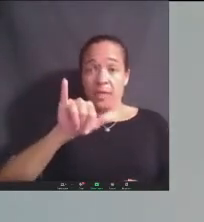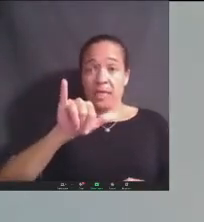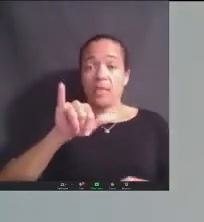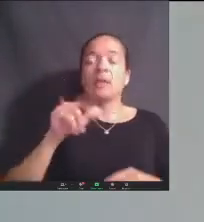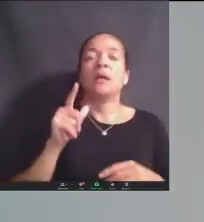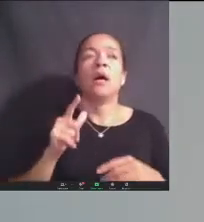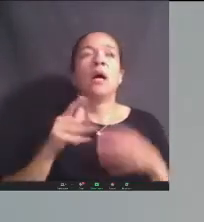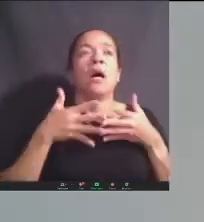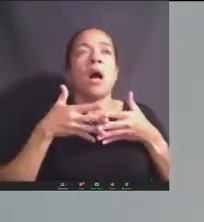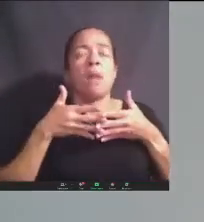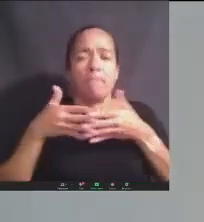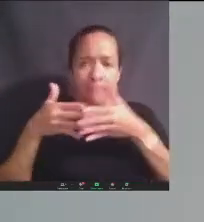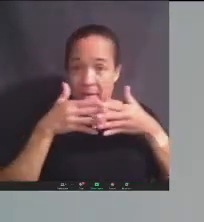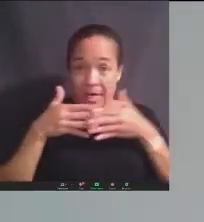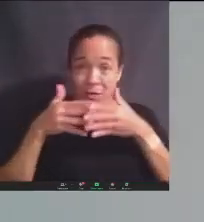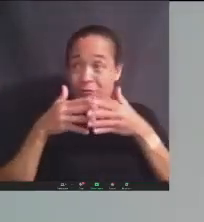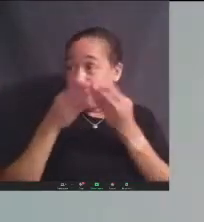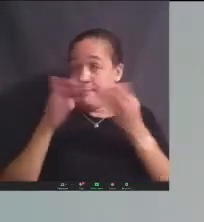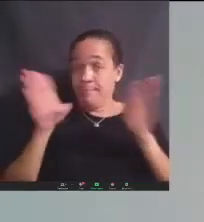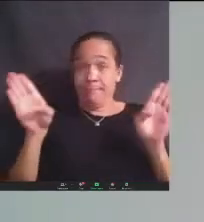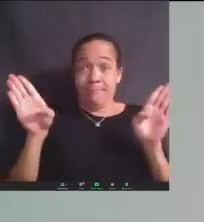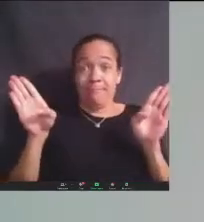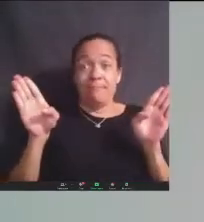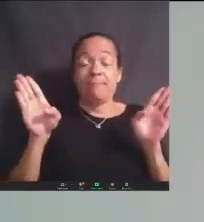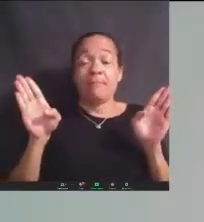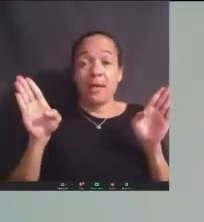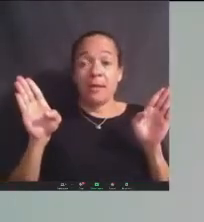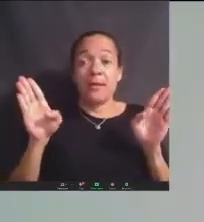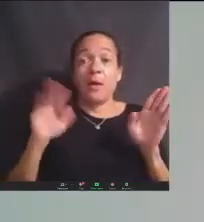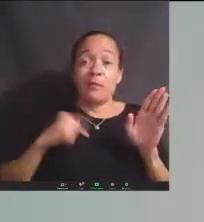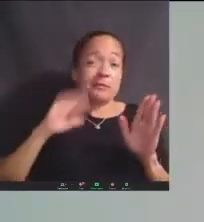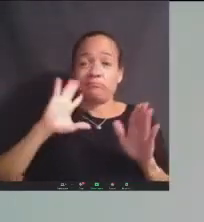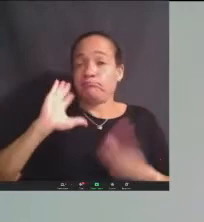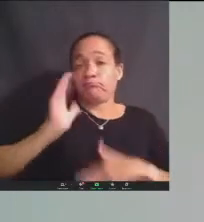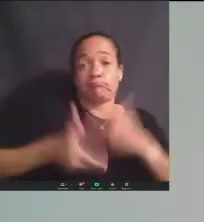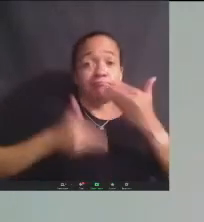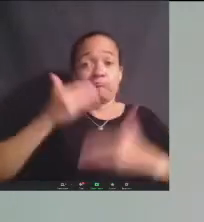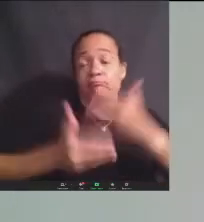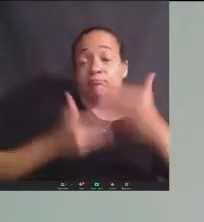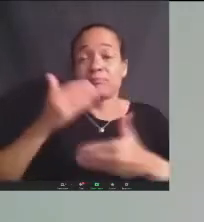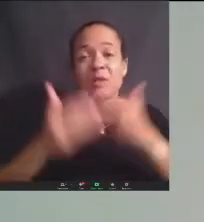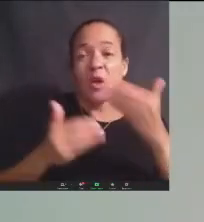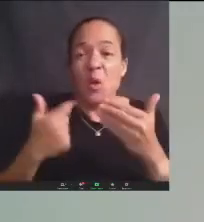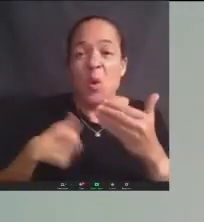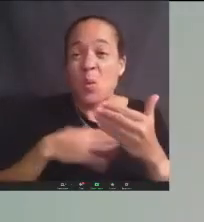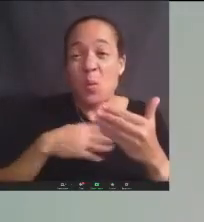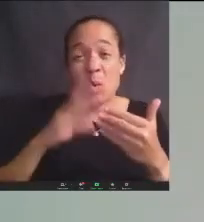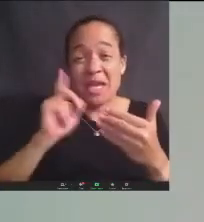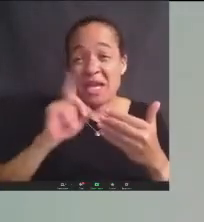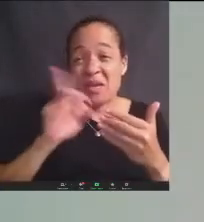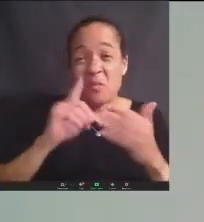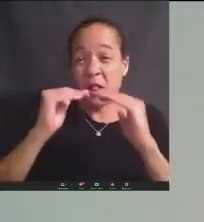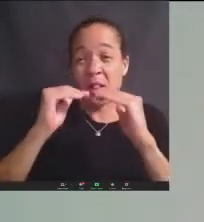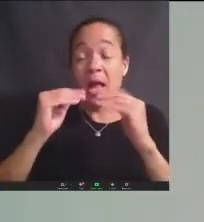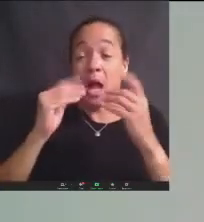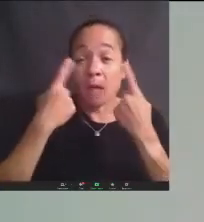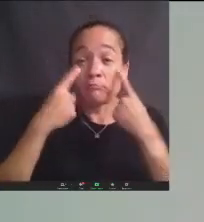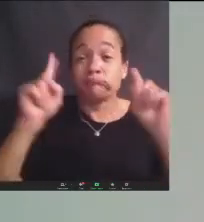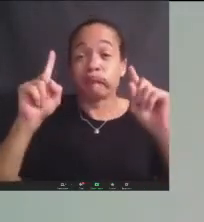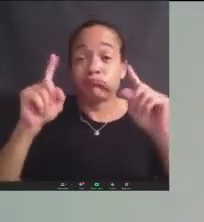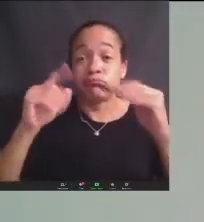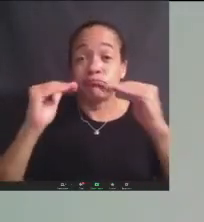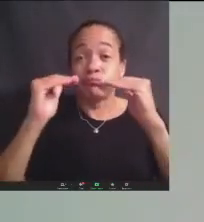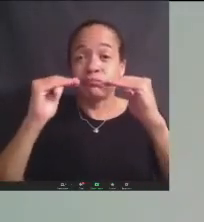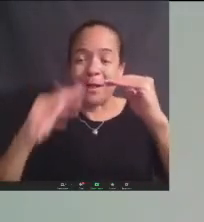reached a point where we will underachieve and underperform simply because we're not bothering to tap into all